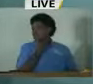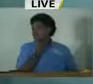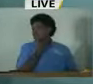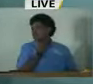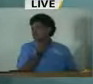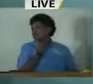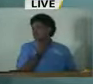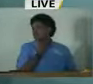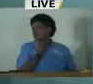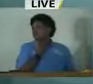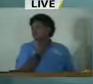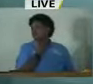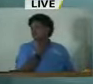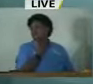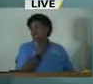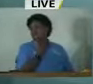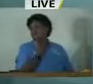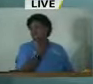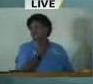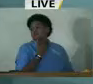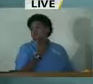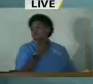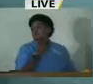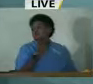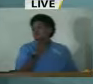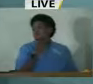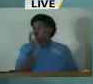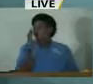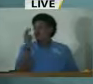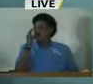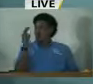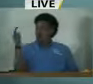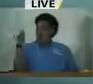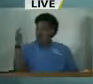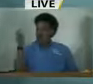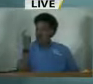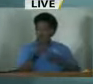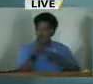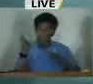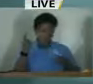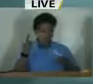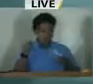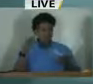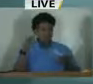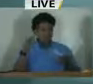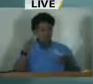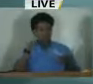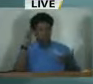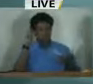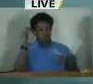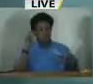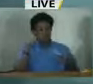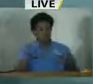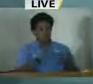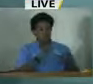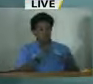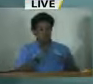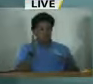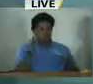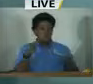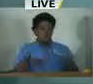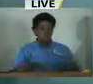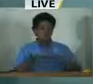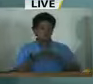You will recall that last week I did say that the motion for